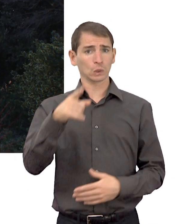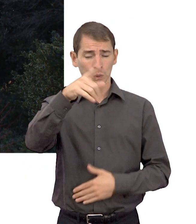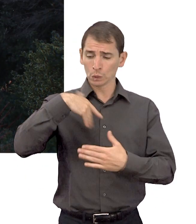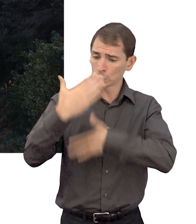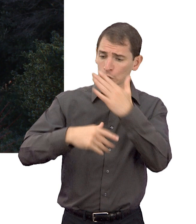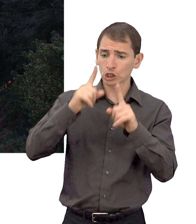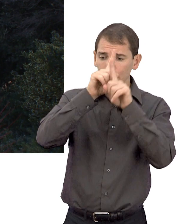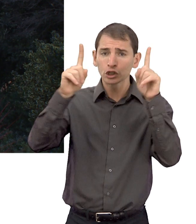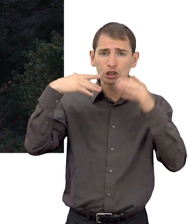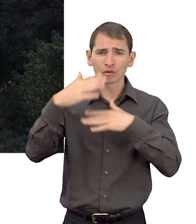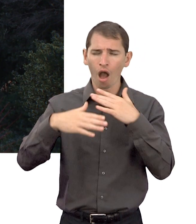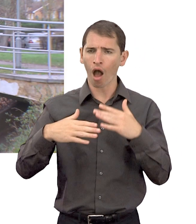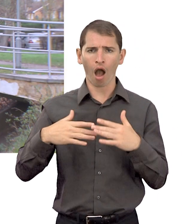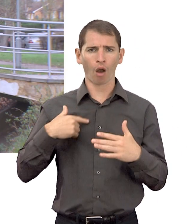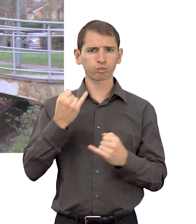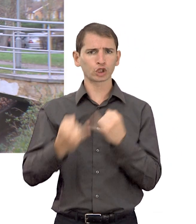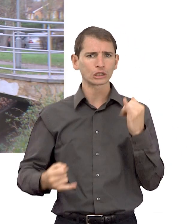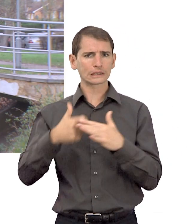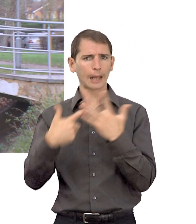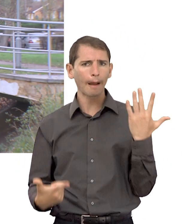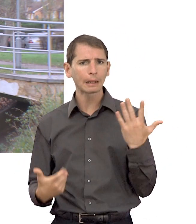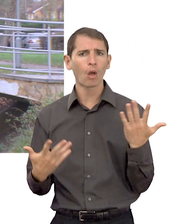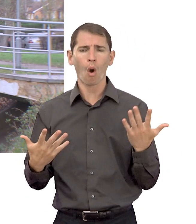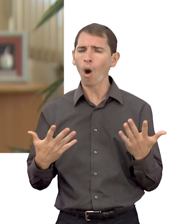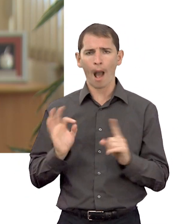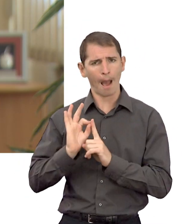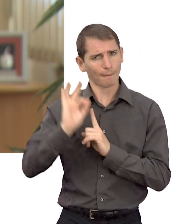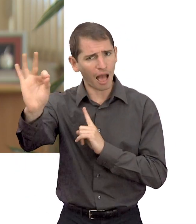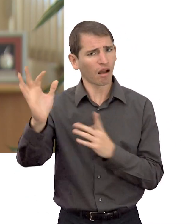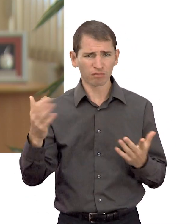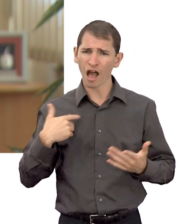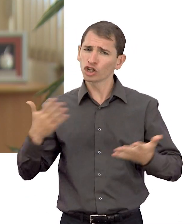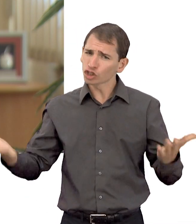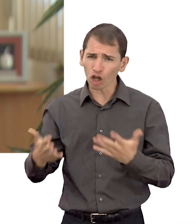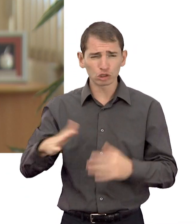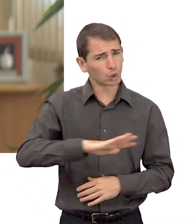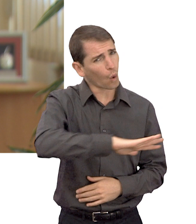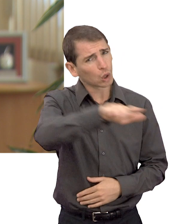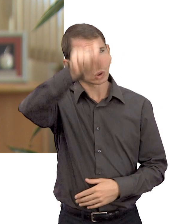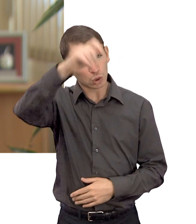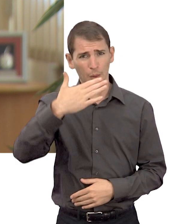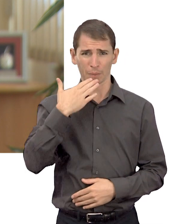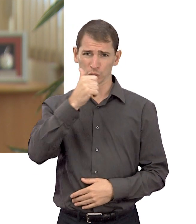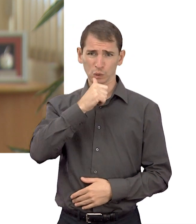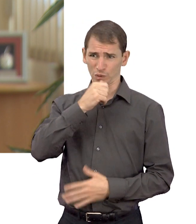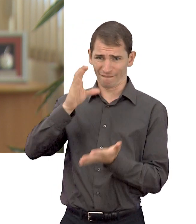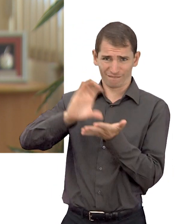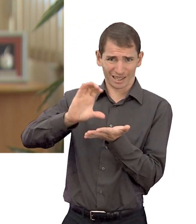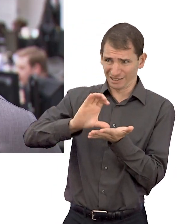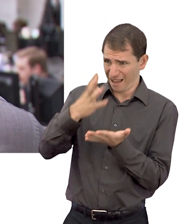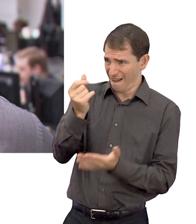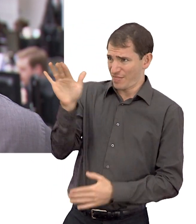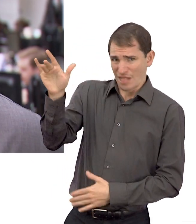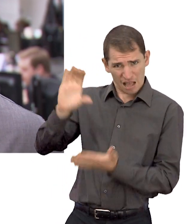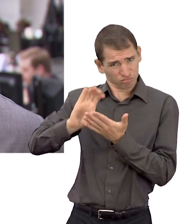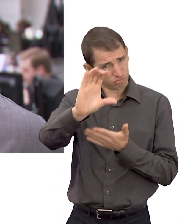become disabled whilst you're at university. You can apply, and I would encourage all students to apply for the funding that's available.